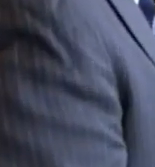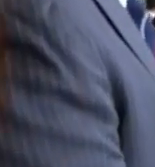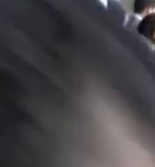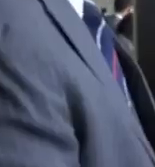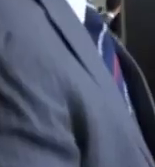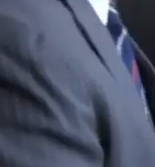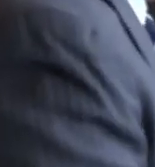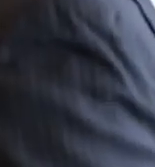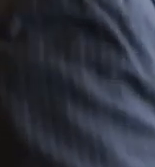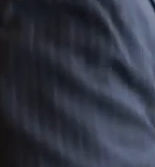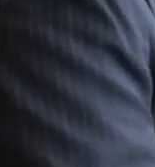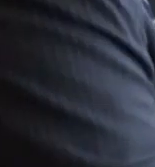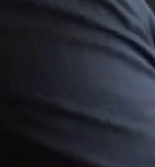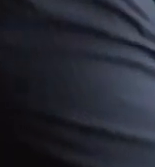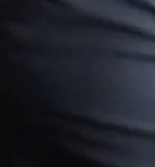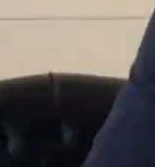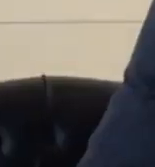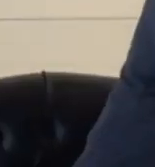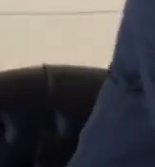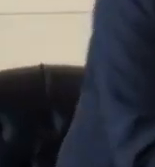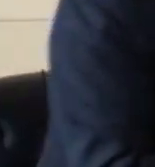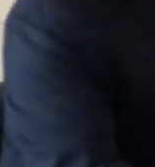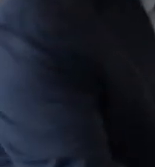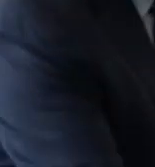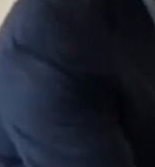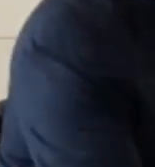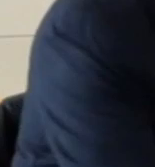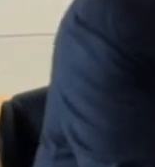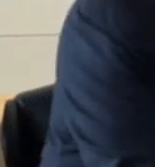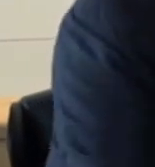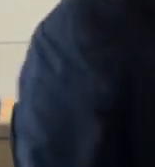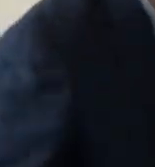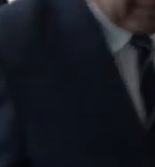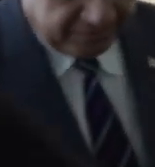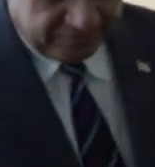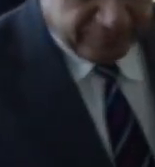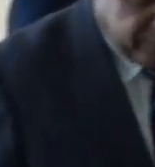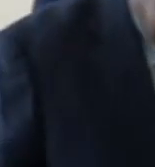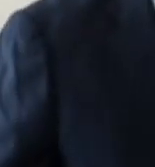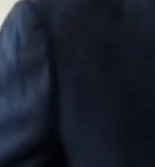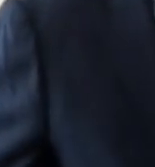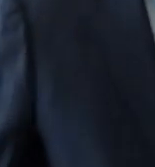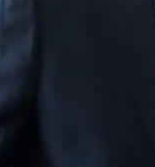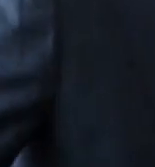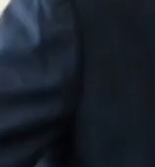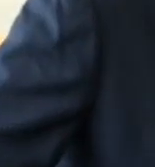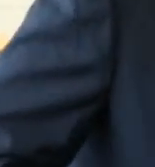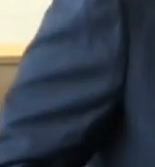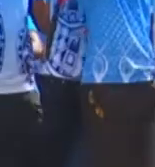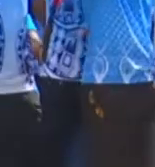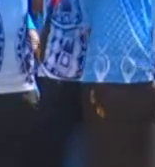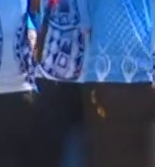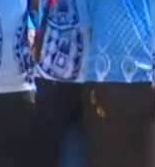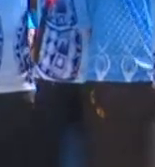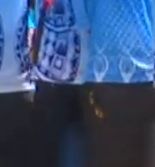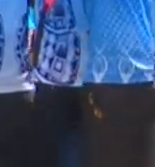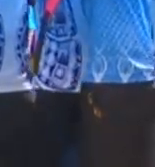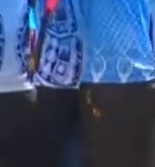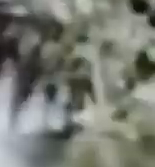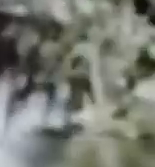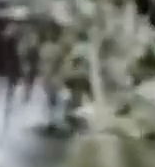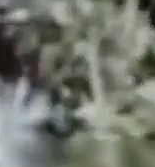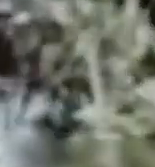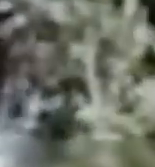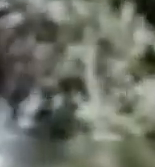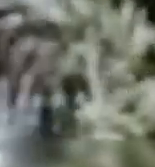sense among our people that Fiji had something good to give the world when we joined the UN Assembly 3 days after gaining